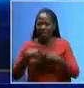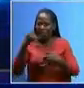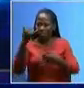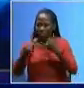our final break.